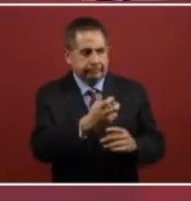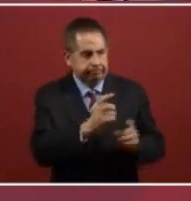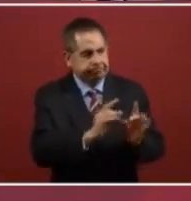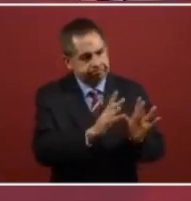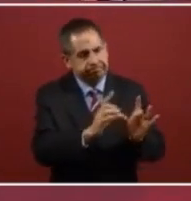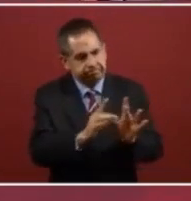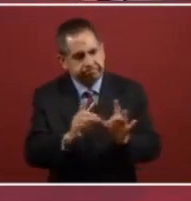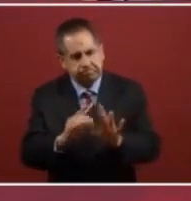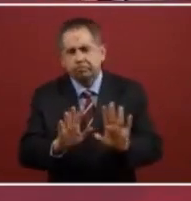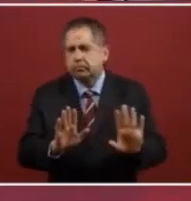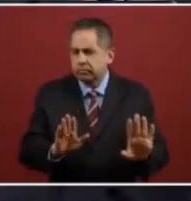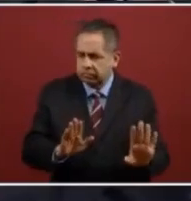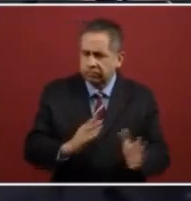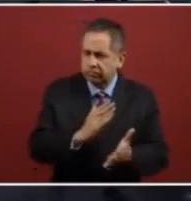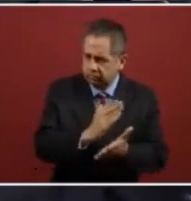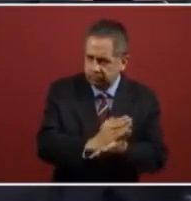se